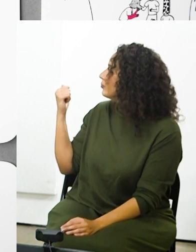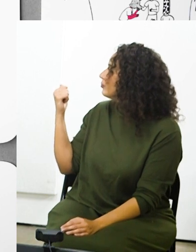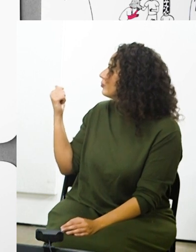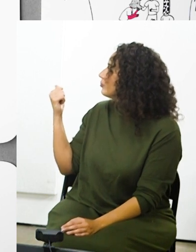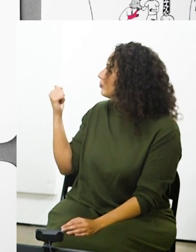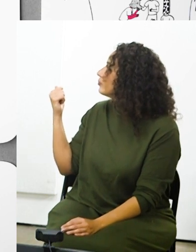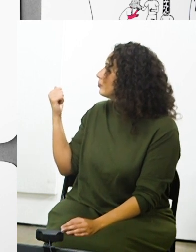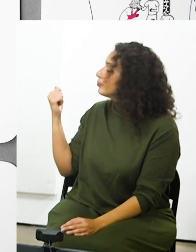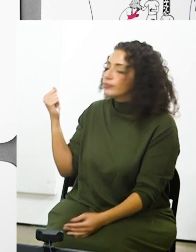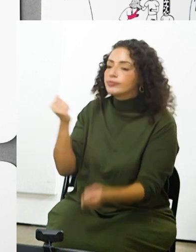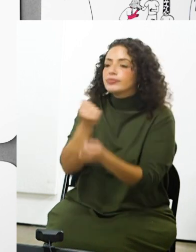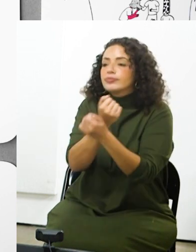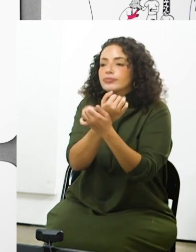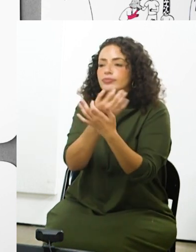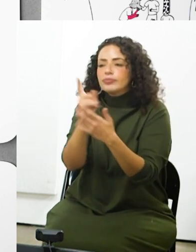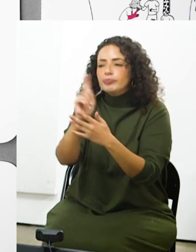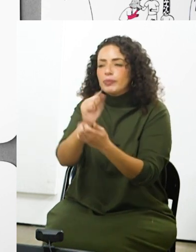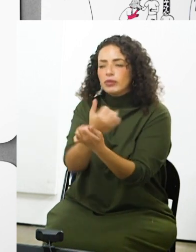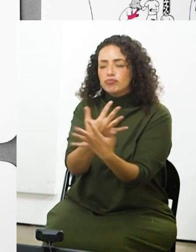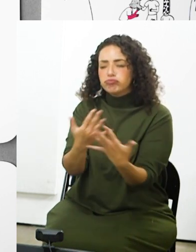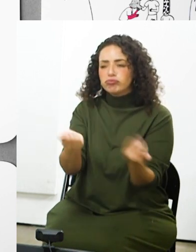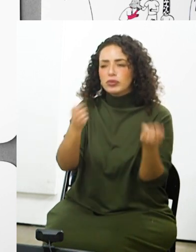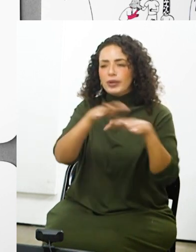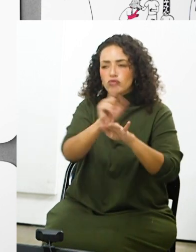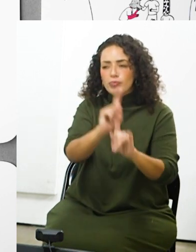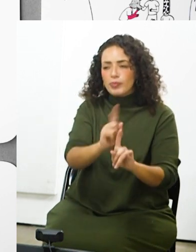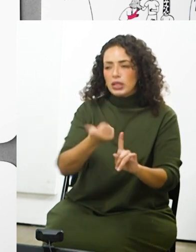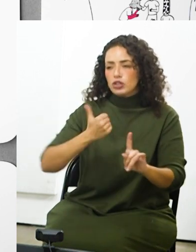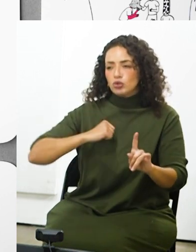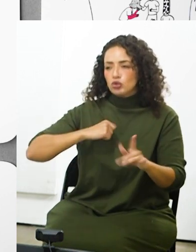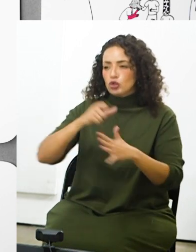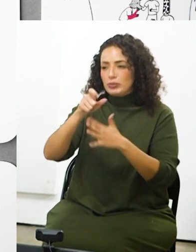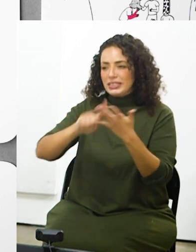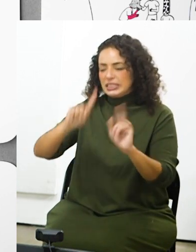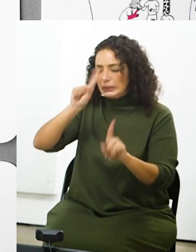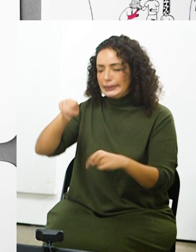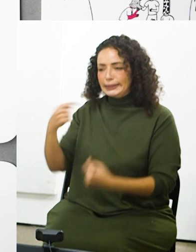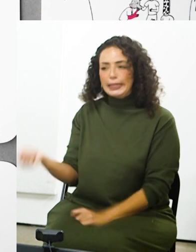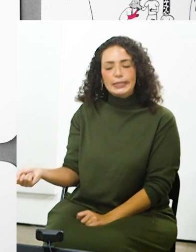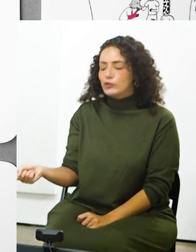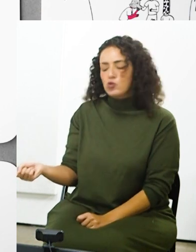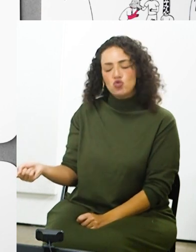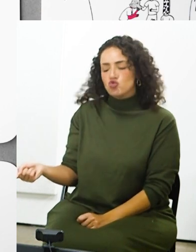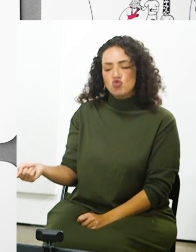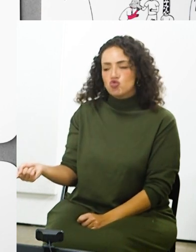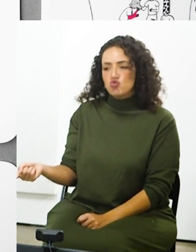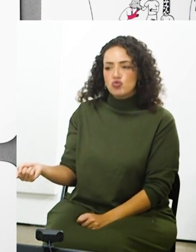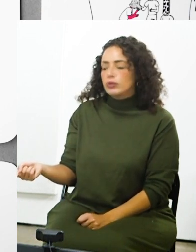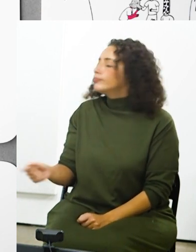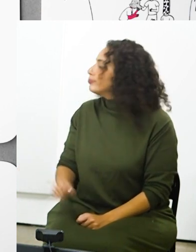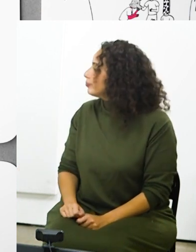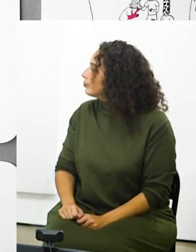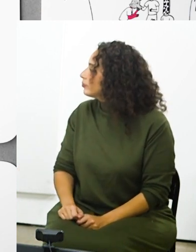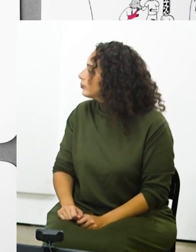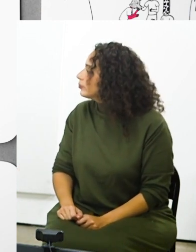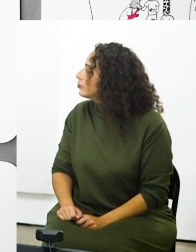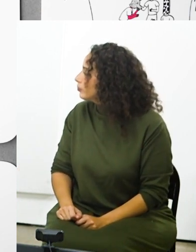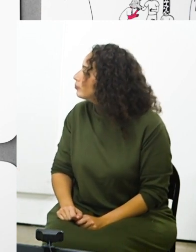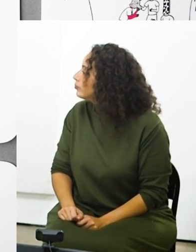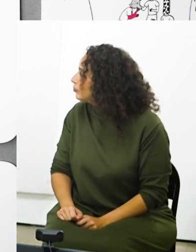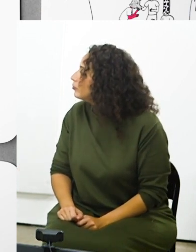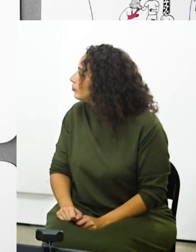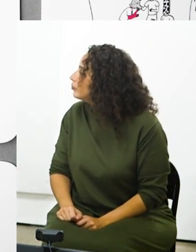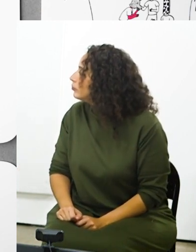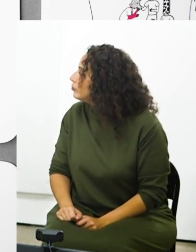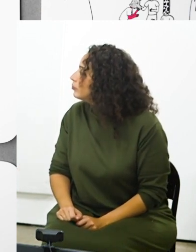that disabled people cannot do things, or the things that the artwork needs to be seen